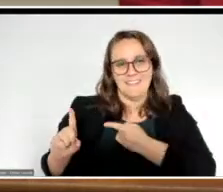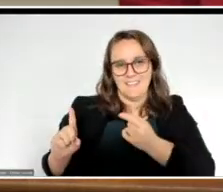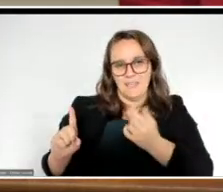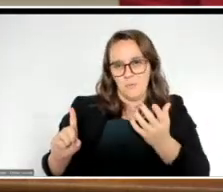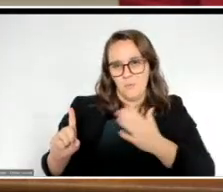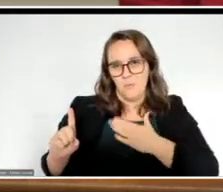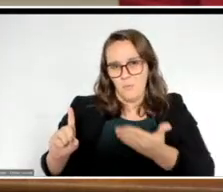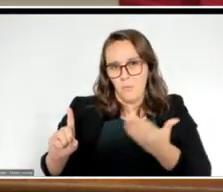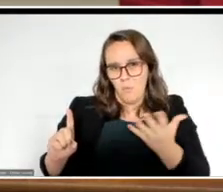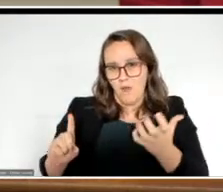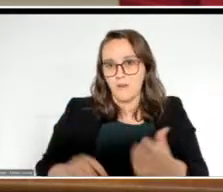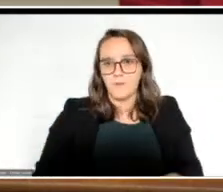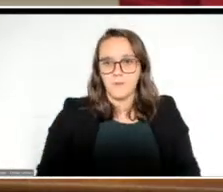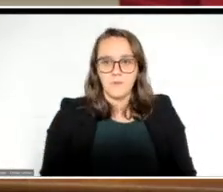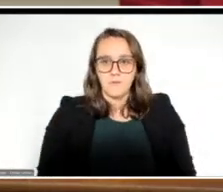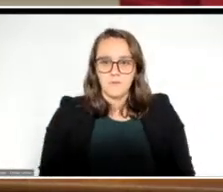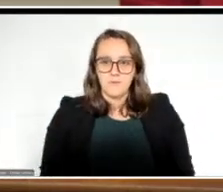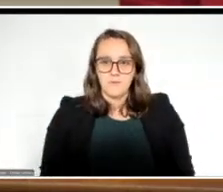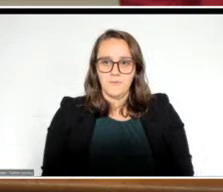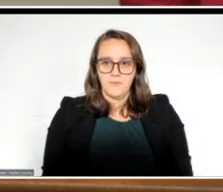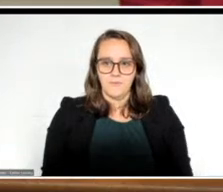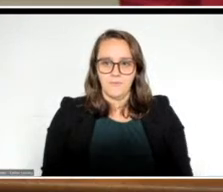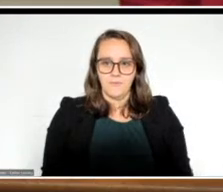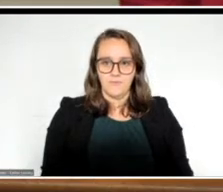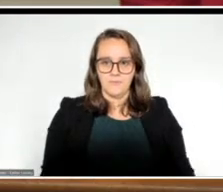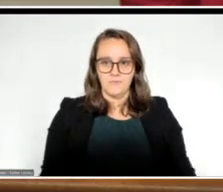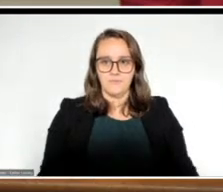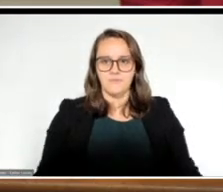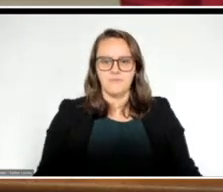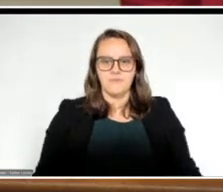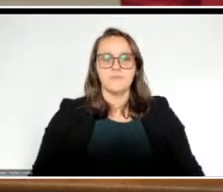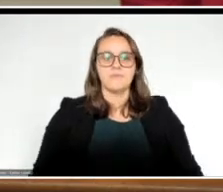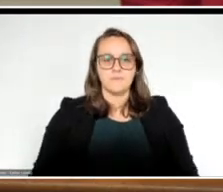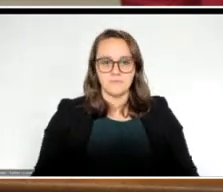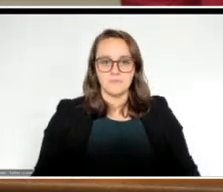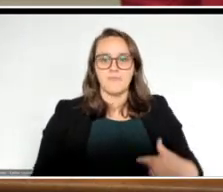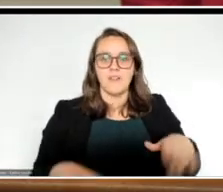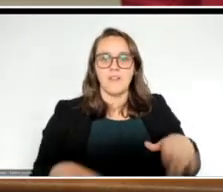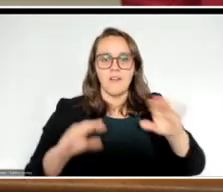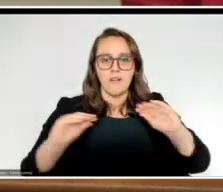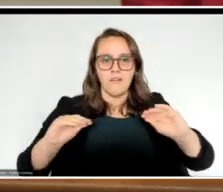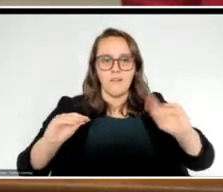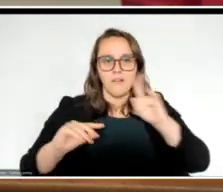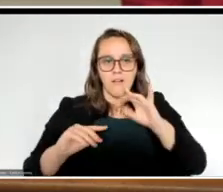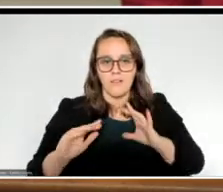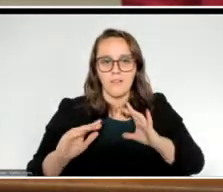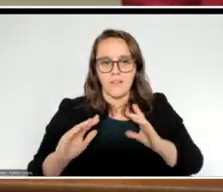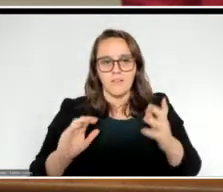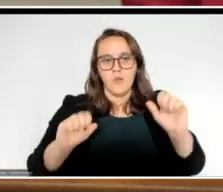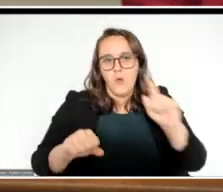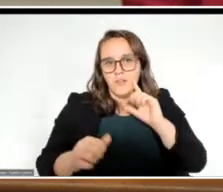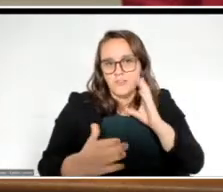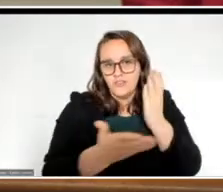Mr. Chairman, nothing in law or fact could justify the president's failure to act.